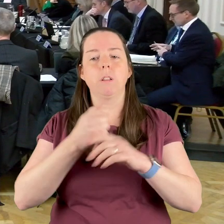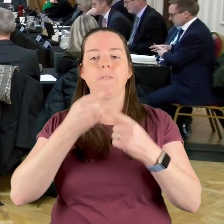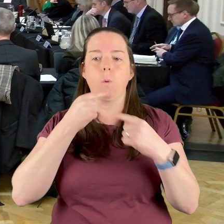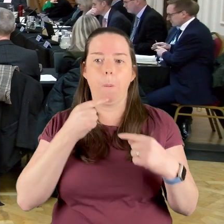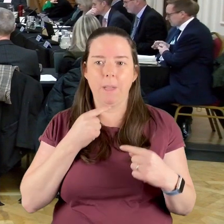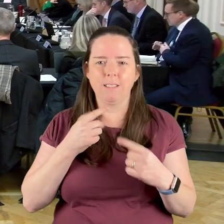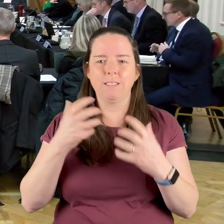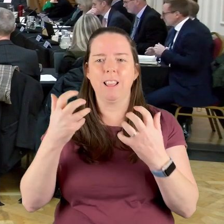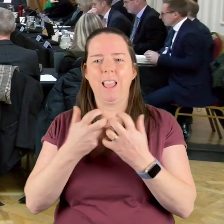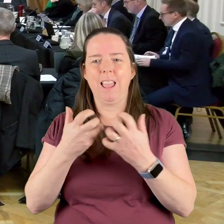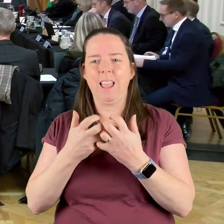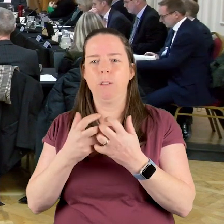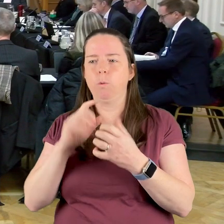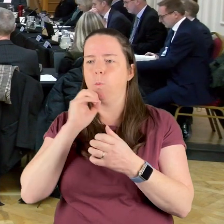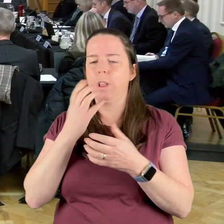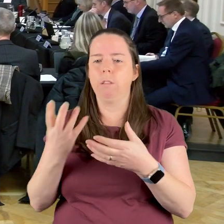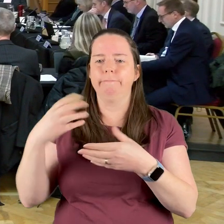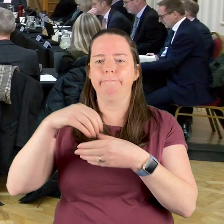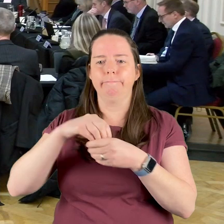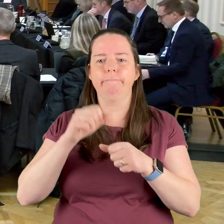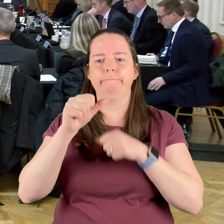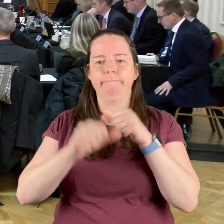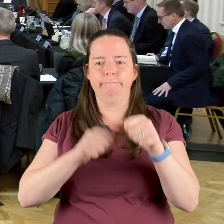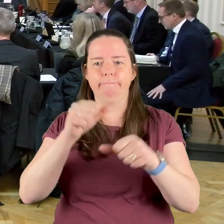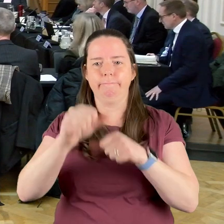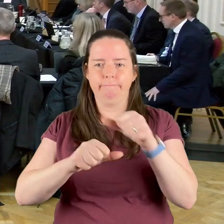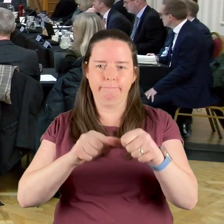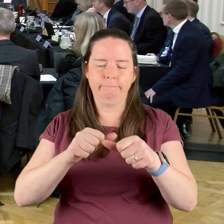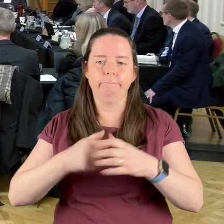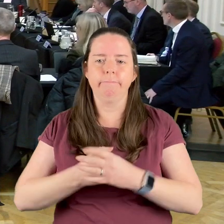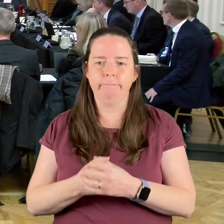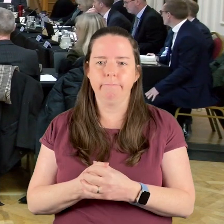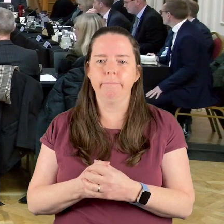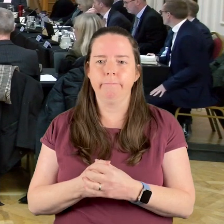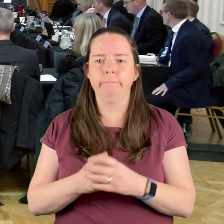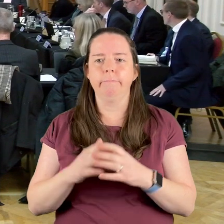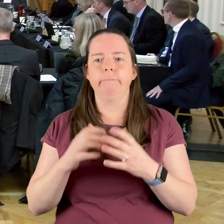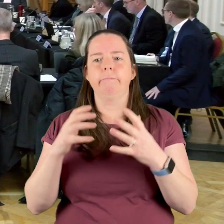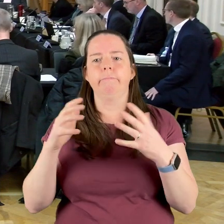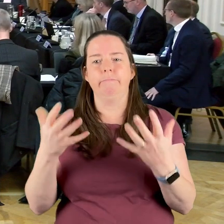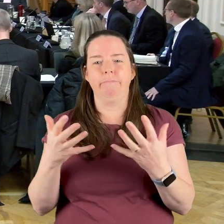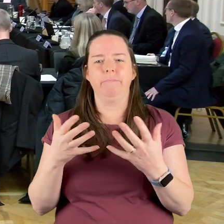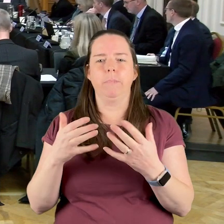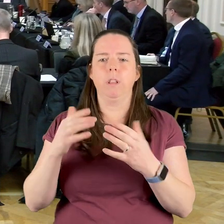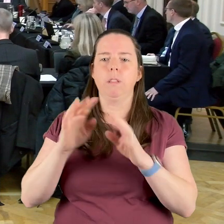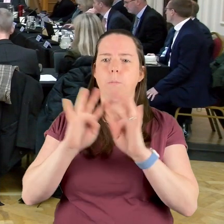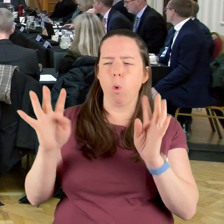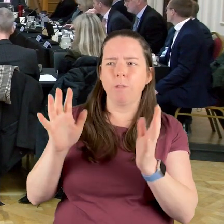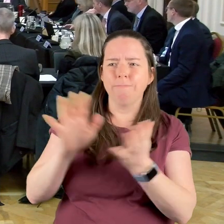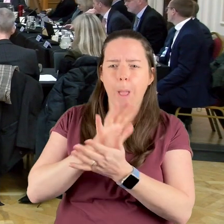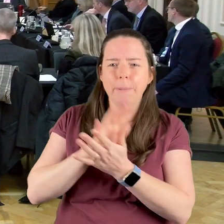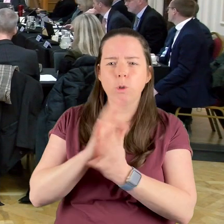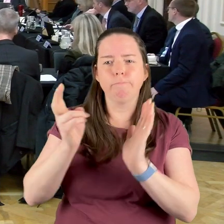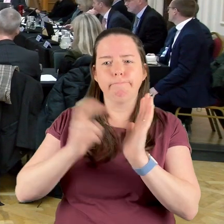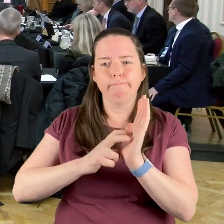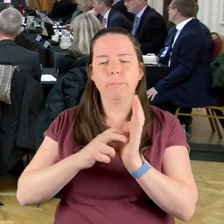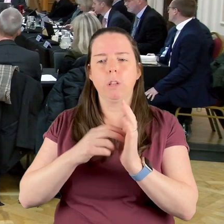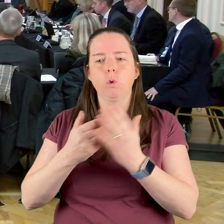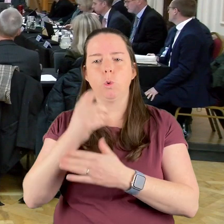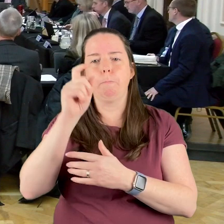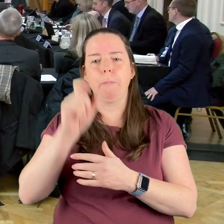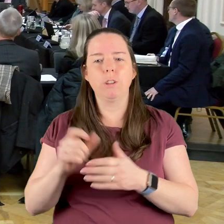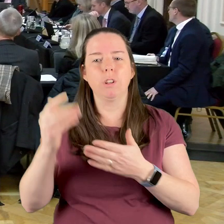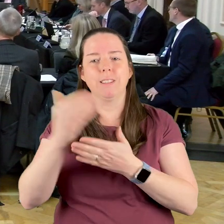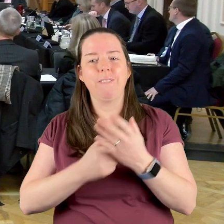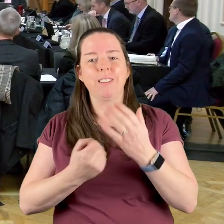Thank you, Gloria. So on the basis of the comments and how they will be taken into account in the progressing this